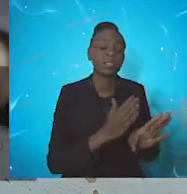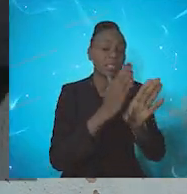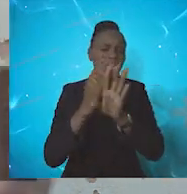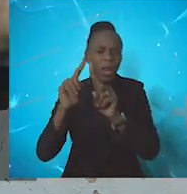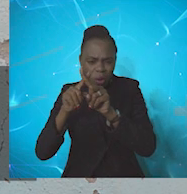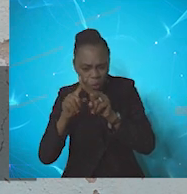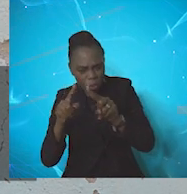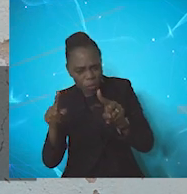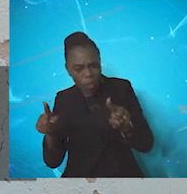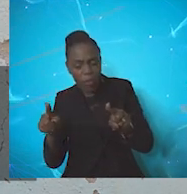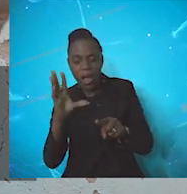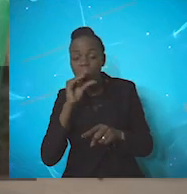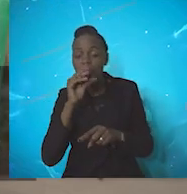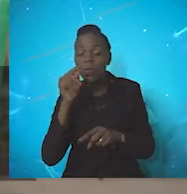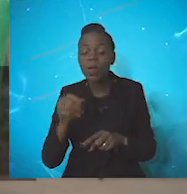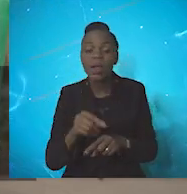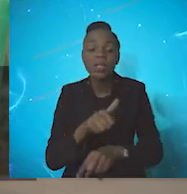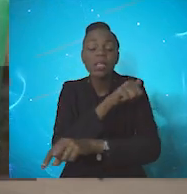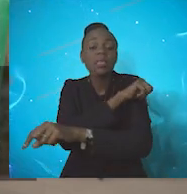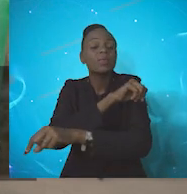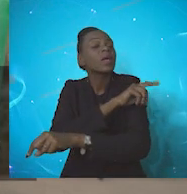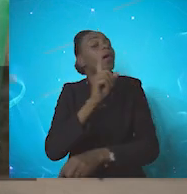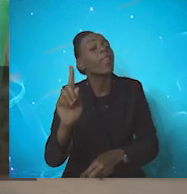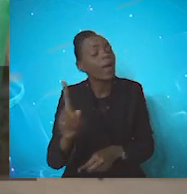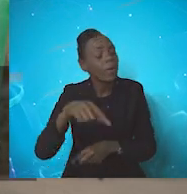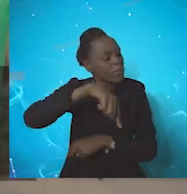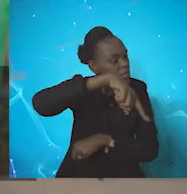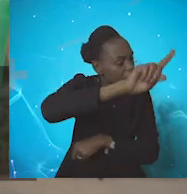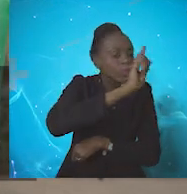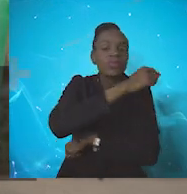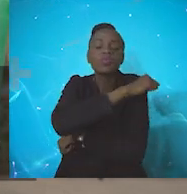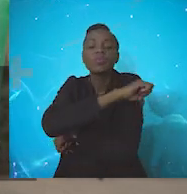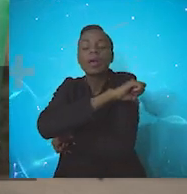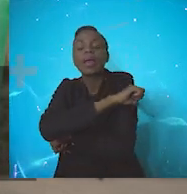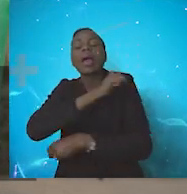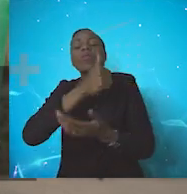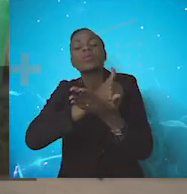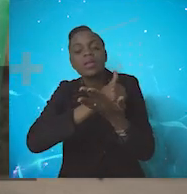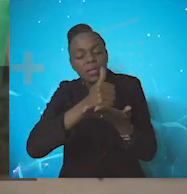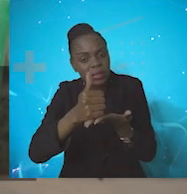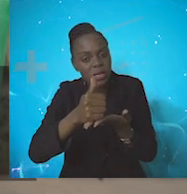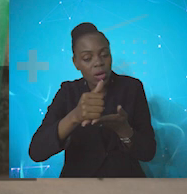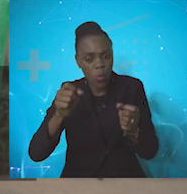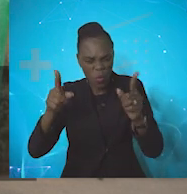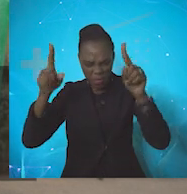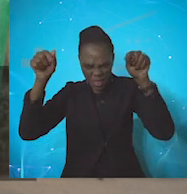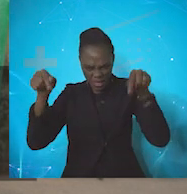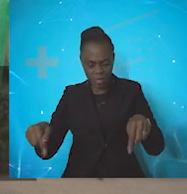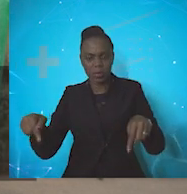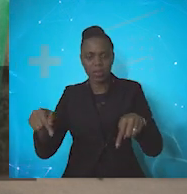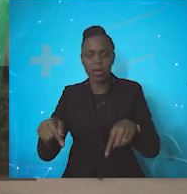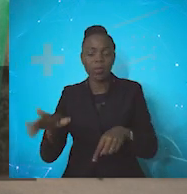siyana. Koma akulankula usia chipatala. Iniopita ni kuchipatala ni kumene anga kukutandize. Kuyambira